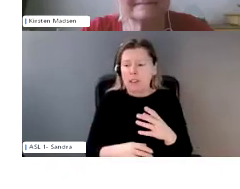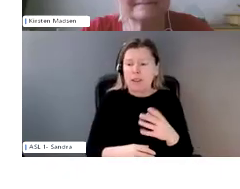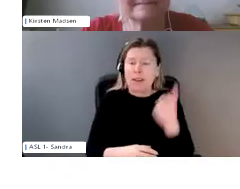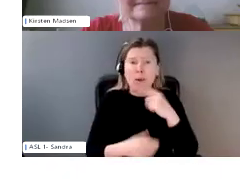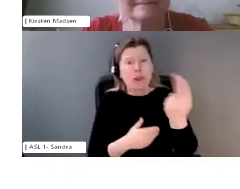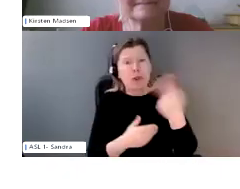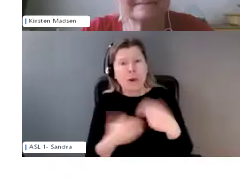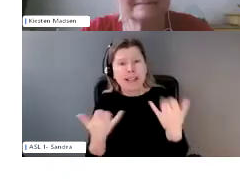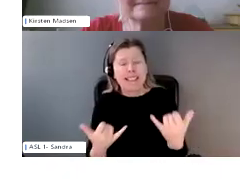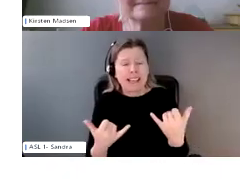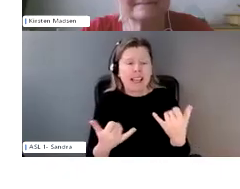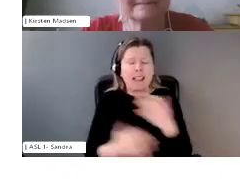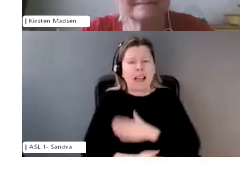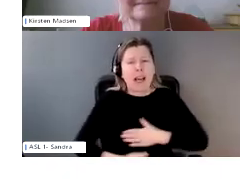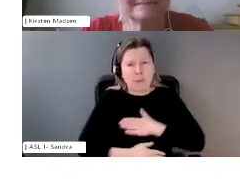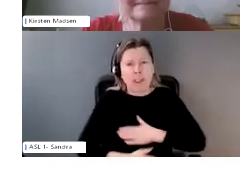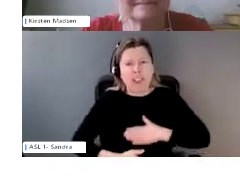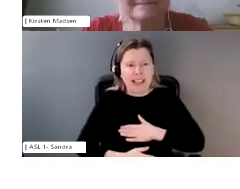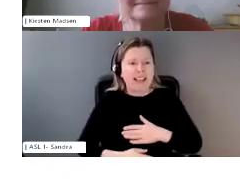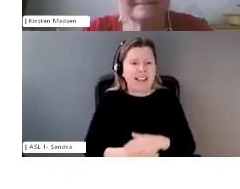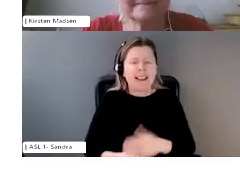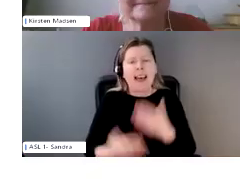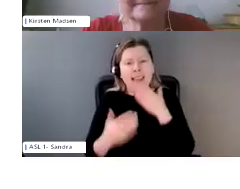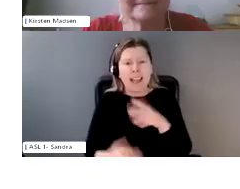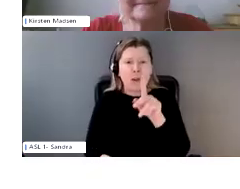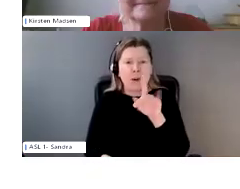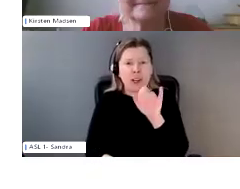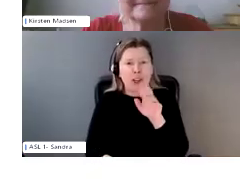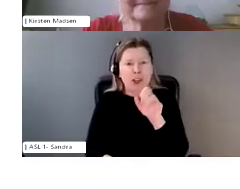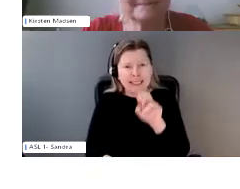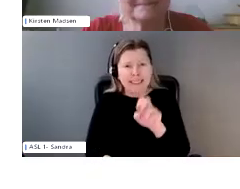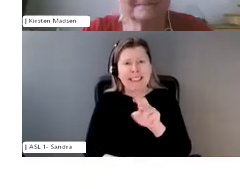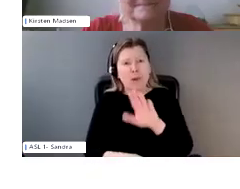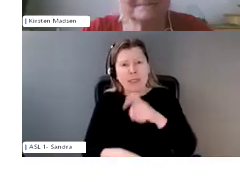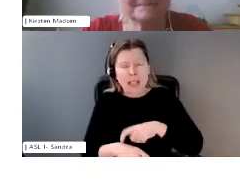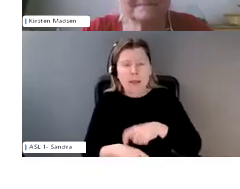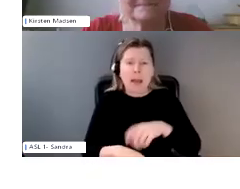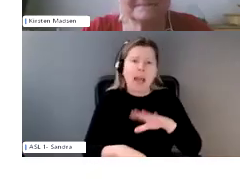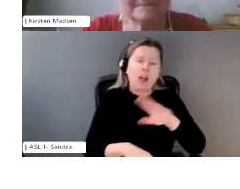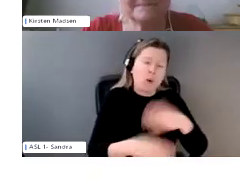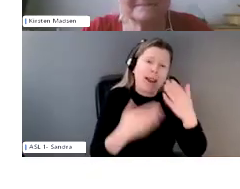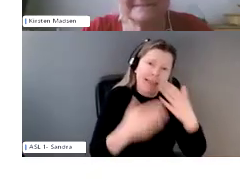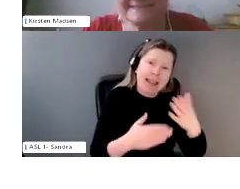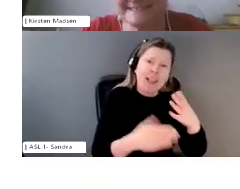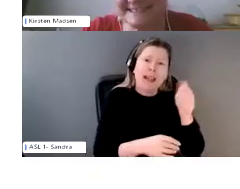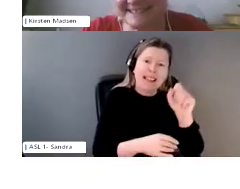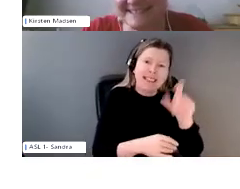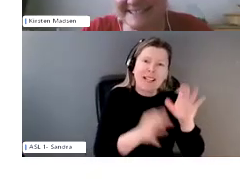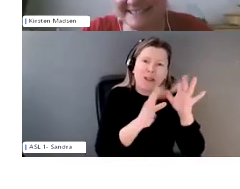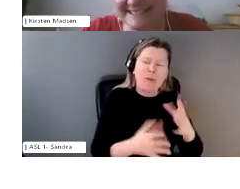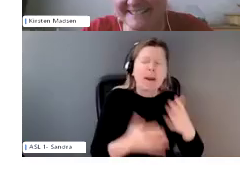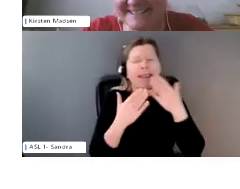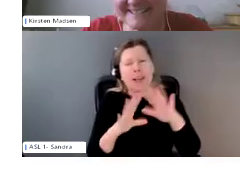today. We really do appreciate it. And for Kirsten, for all of your time, and of course to our ASL interpreters. So thank you so